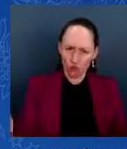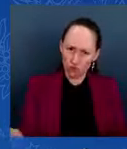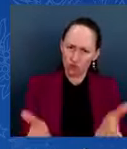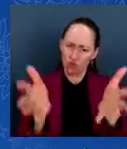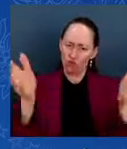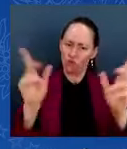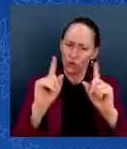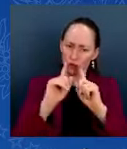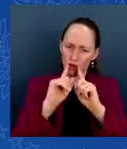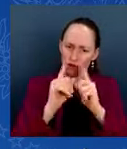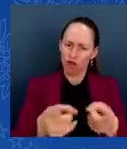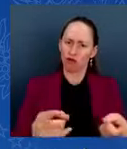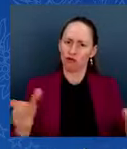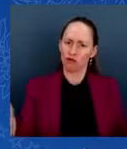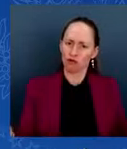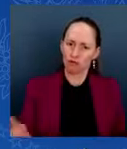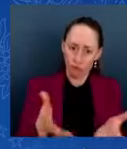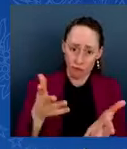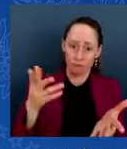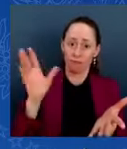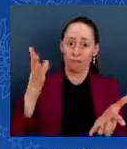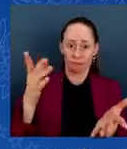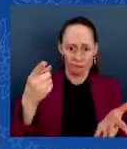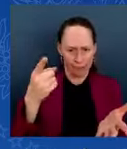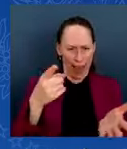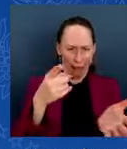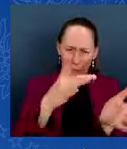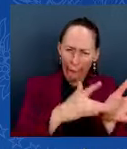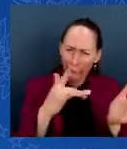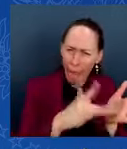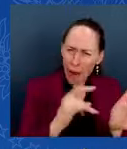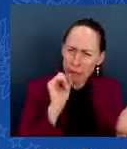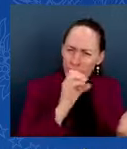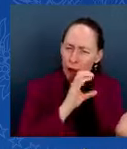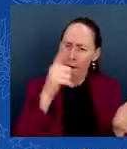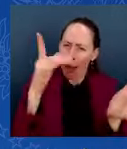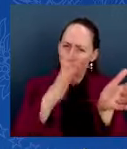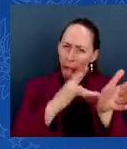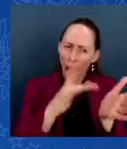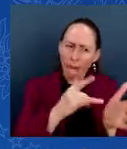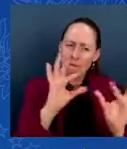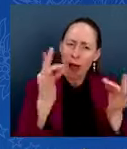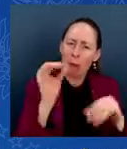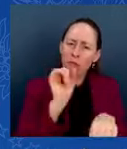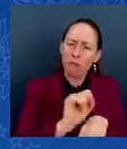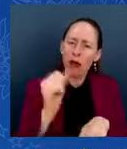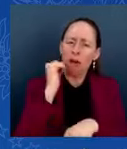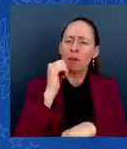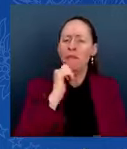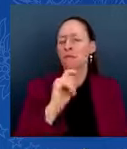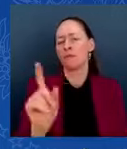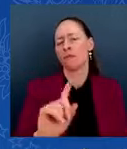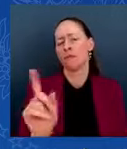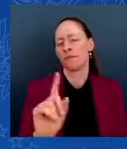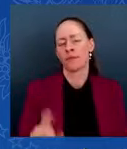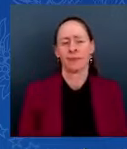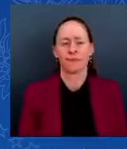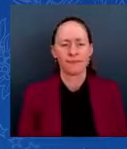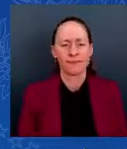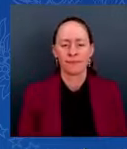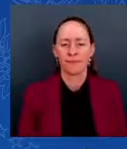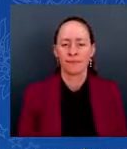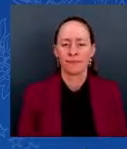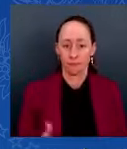families. I grew up in a family where my dad used to say, Joey, a job's about a lot more than a paycheck. It's about